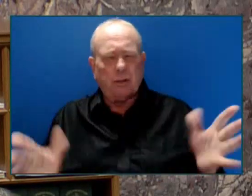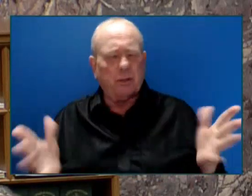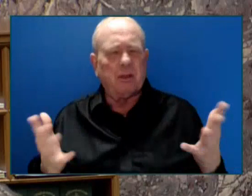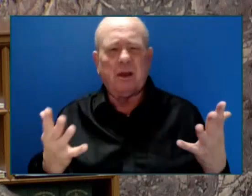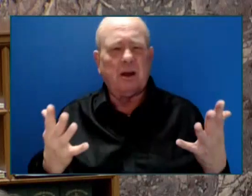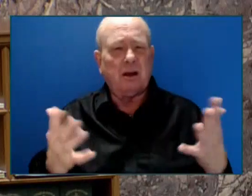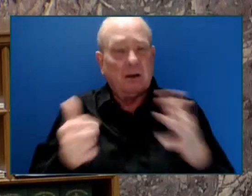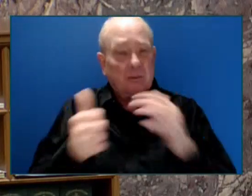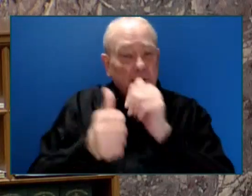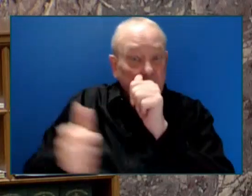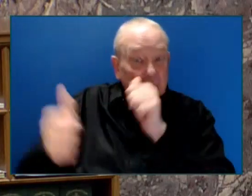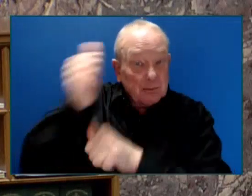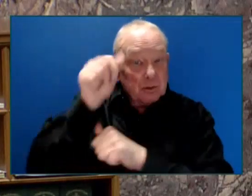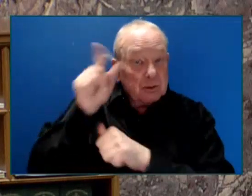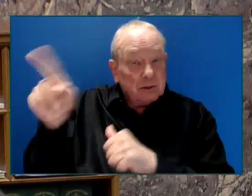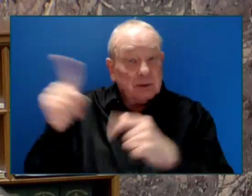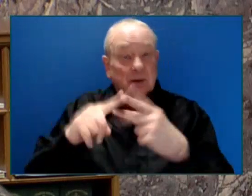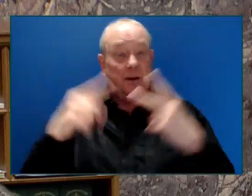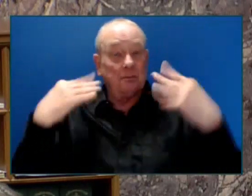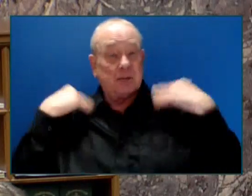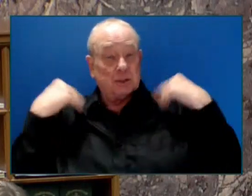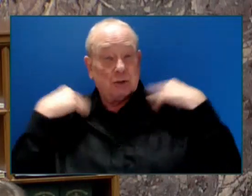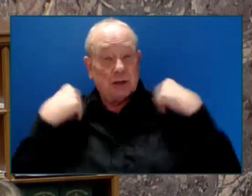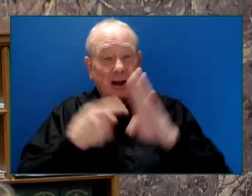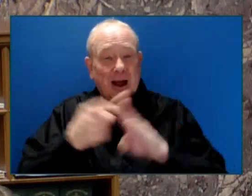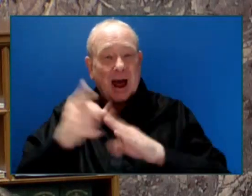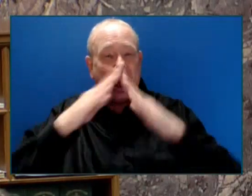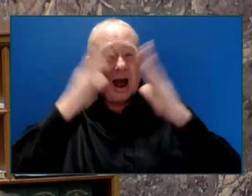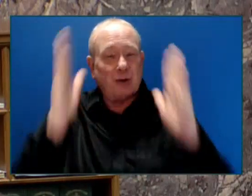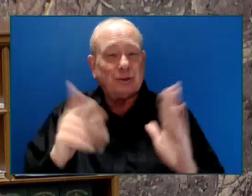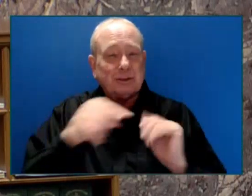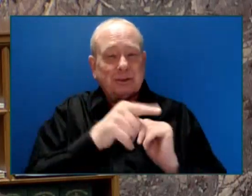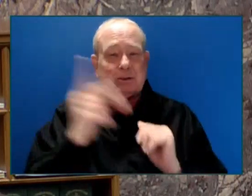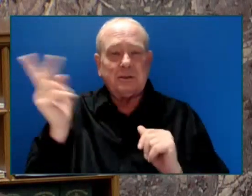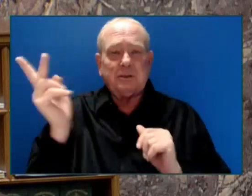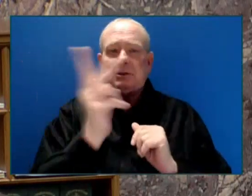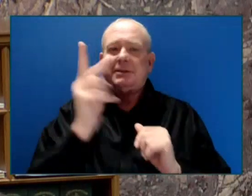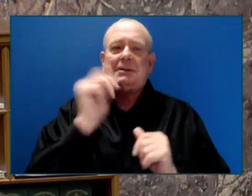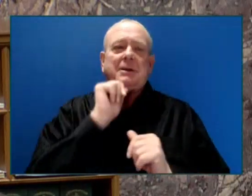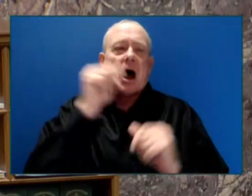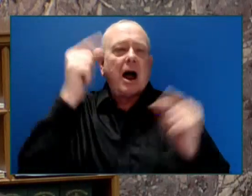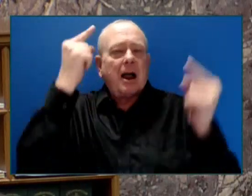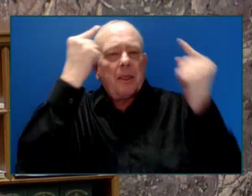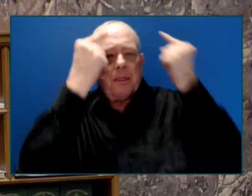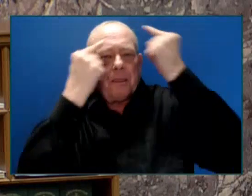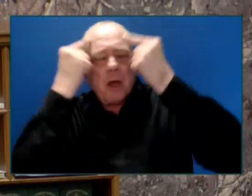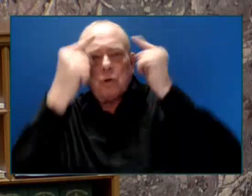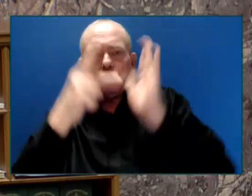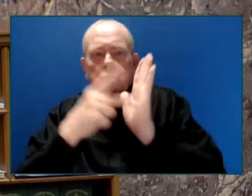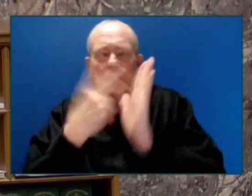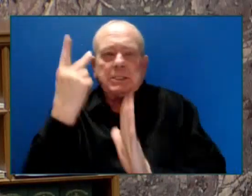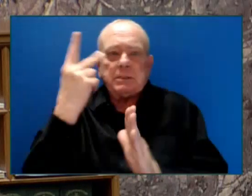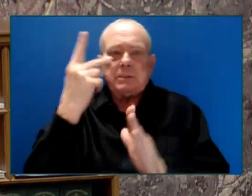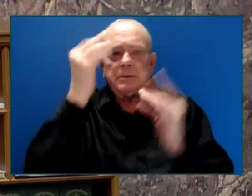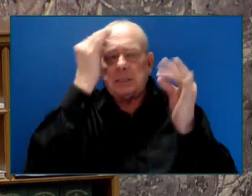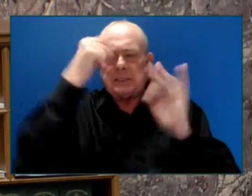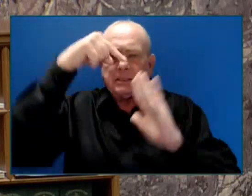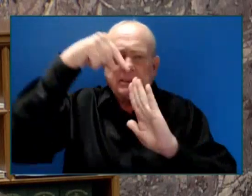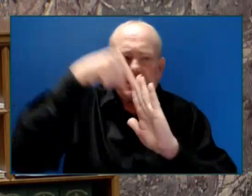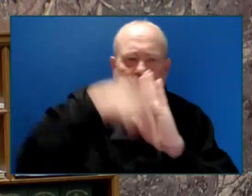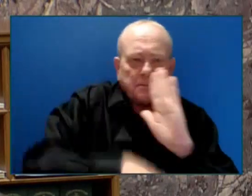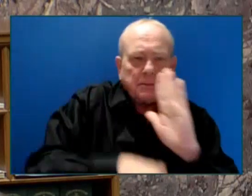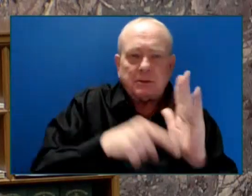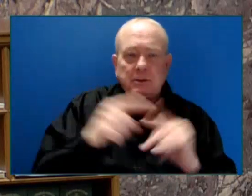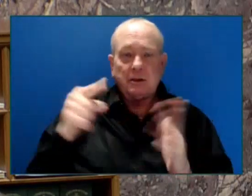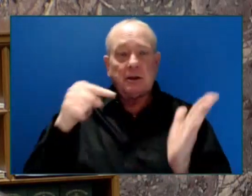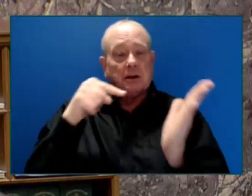minister have not thought this through, and what few details we have frankly make it evident that they have no idea